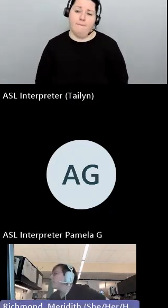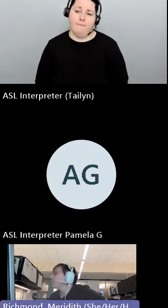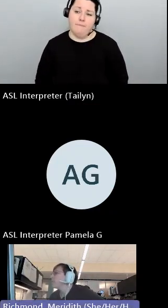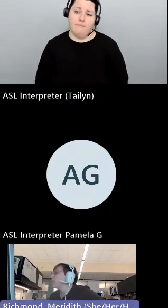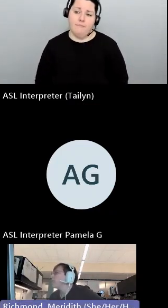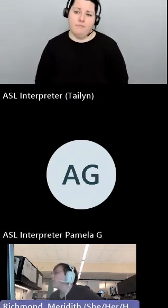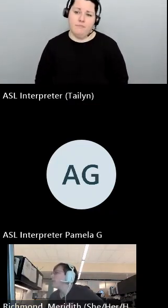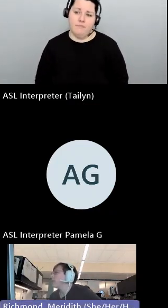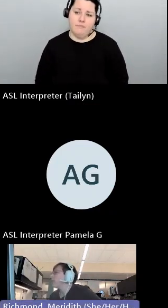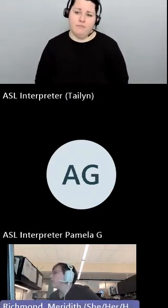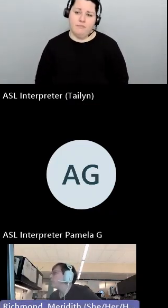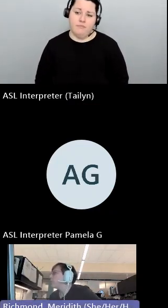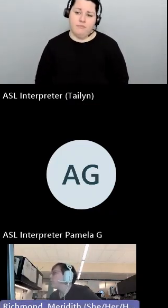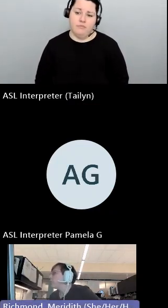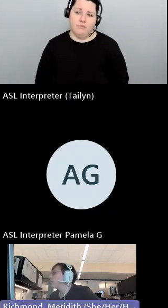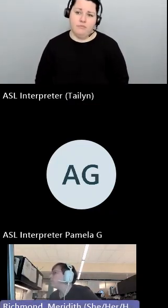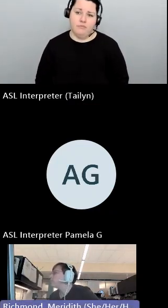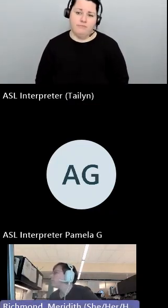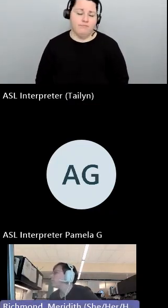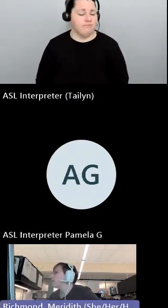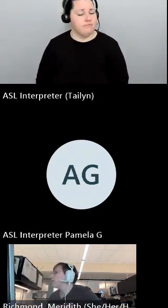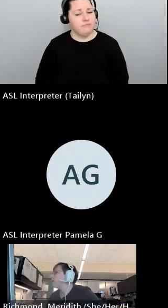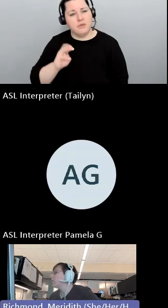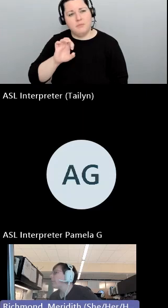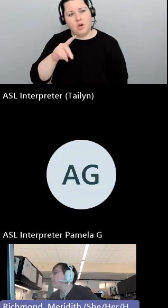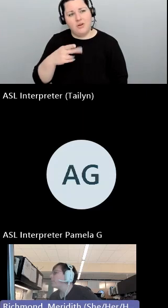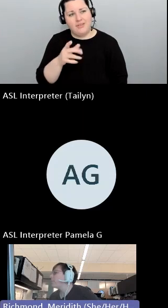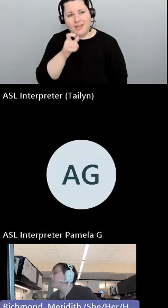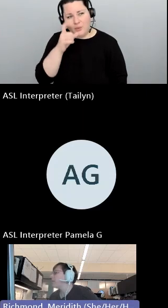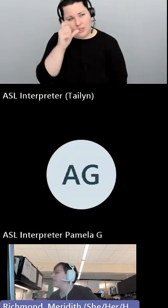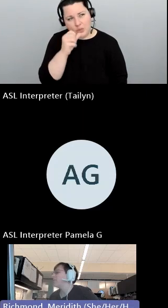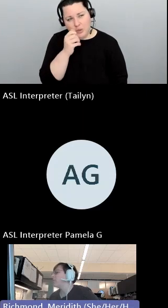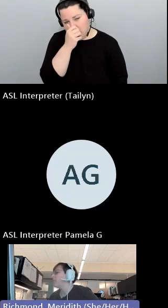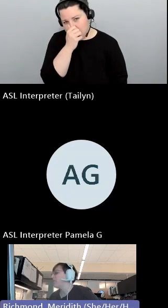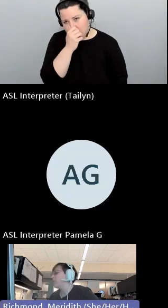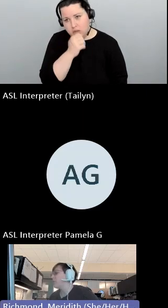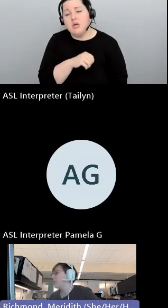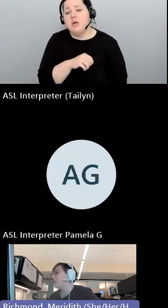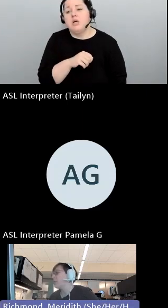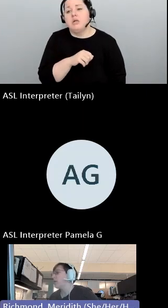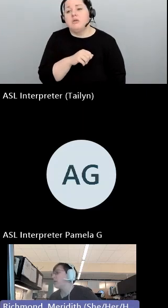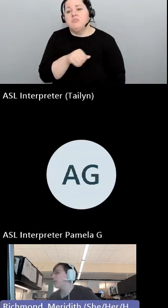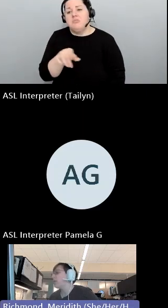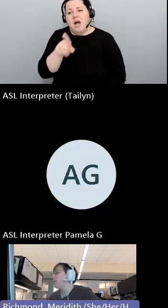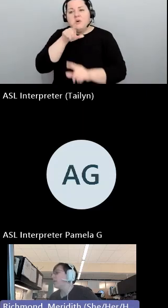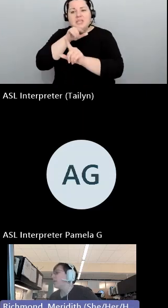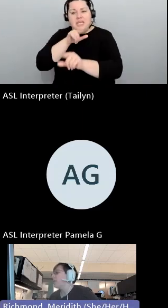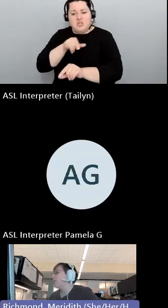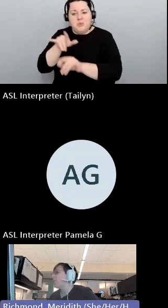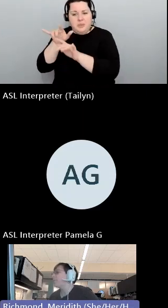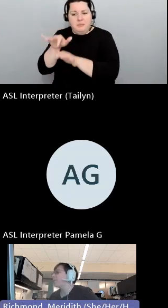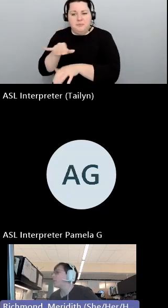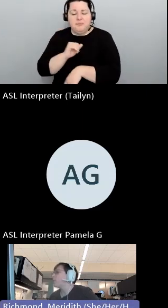I don't think so. Okay. I was answering questions as we went along.